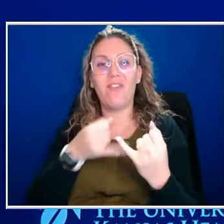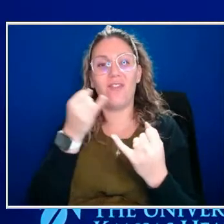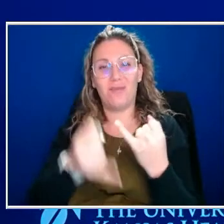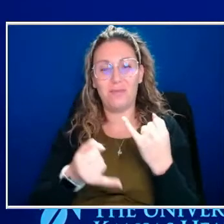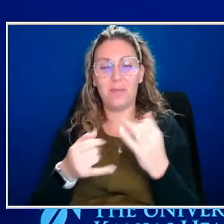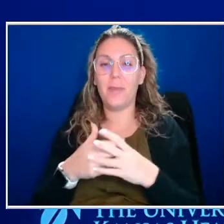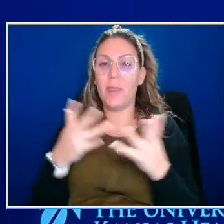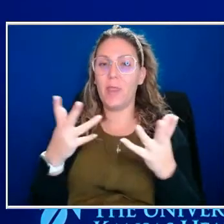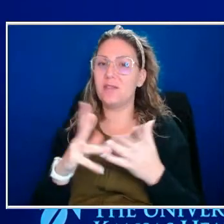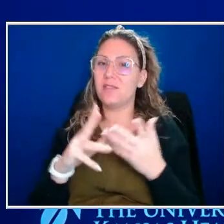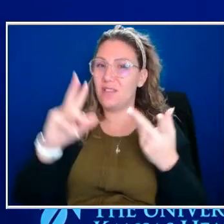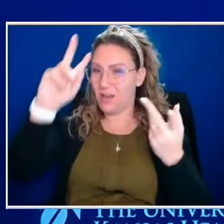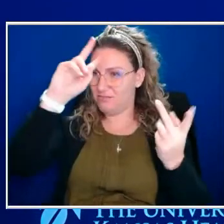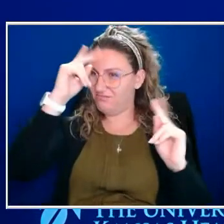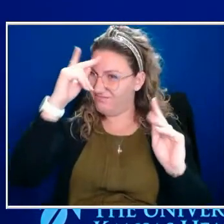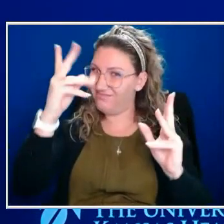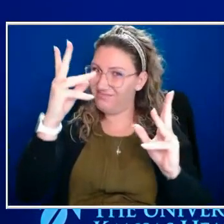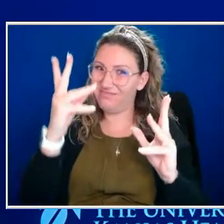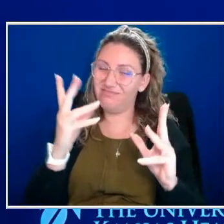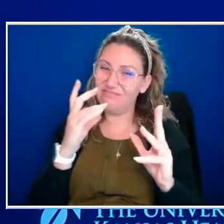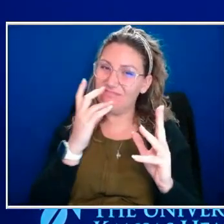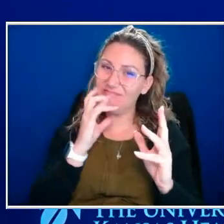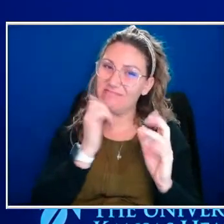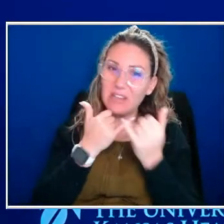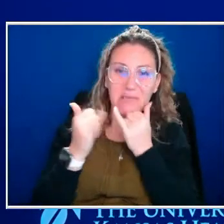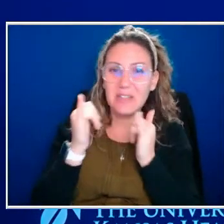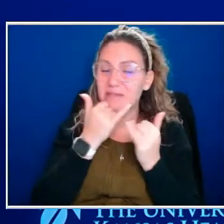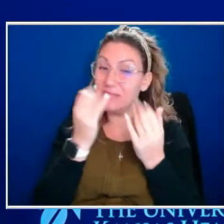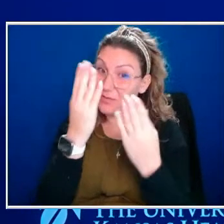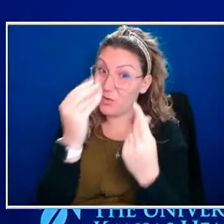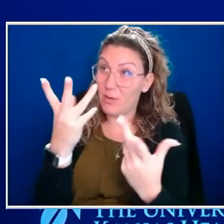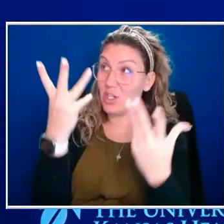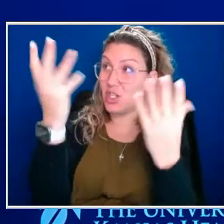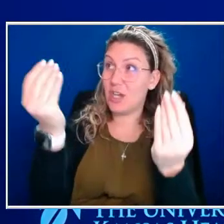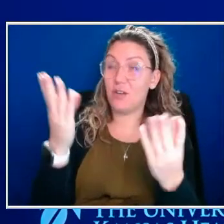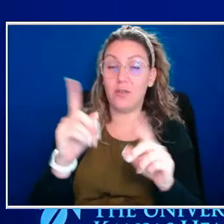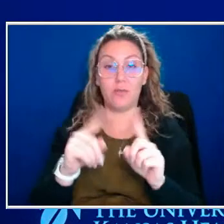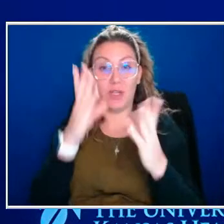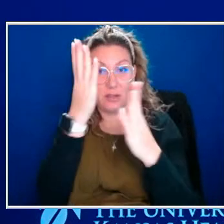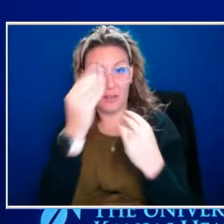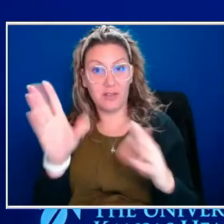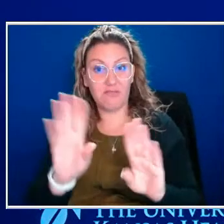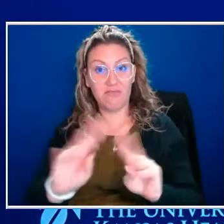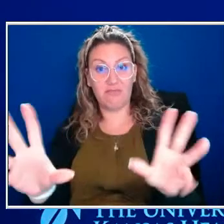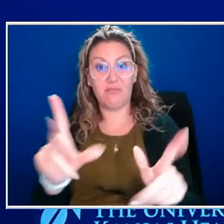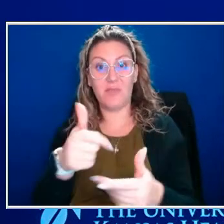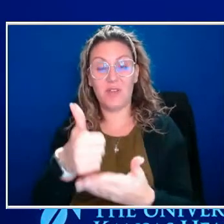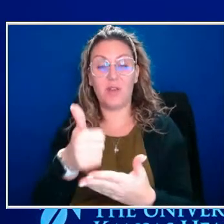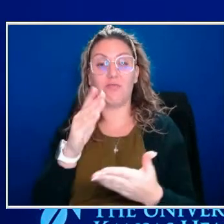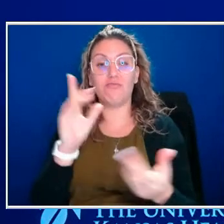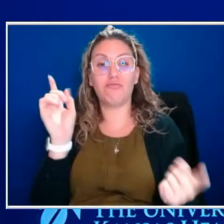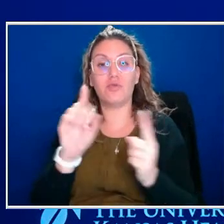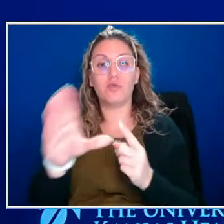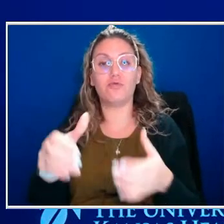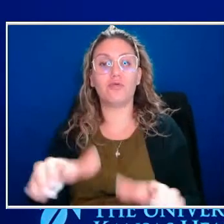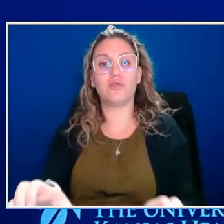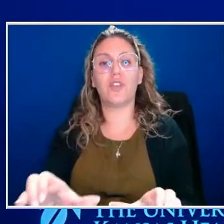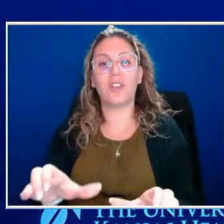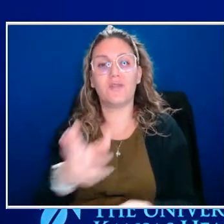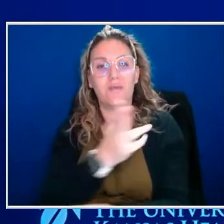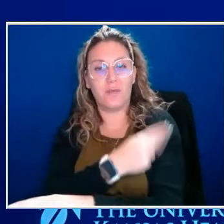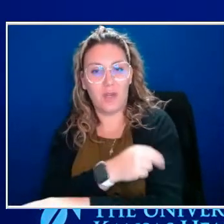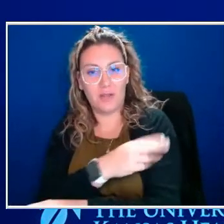there, but the data is quite clear. It does continue to help reduce your chance of hospitalization and